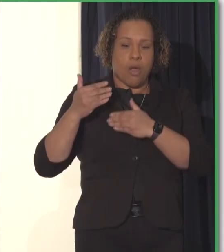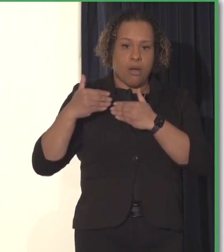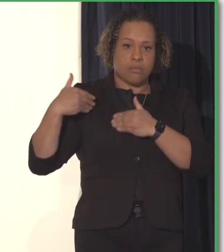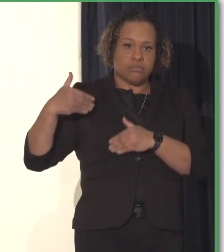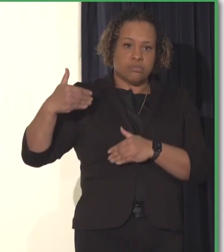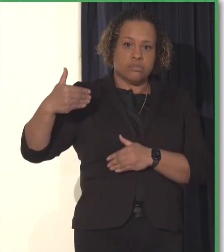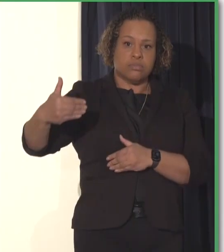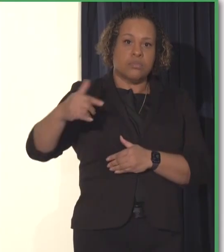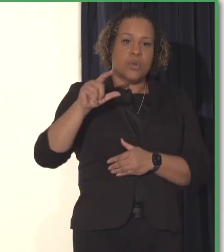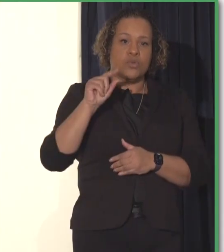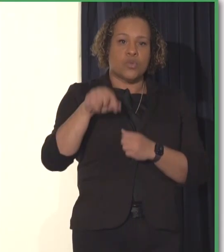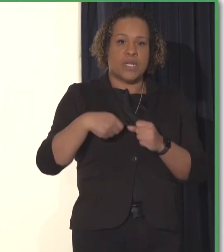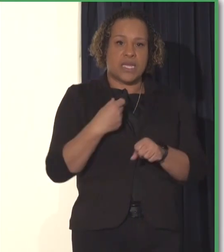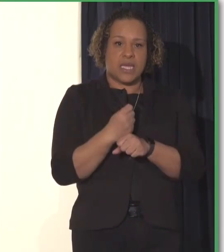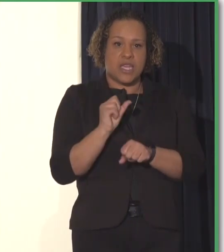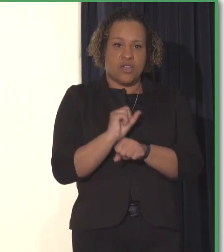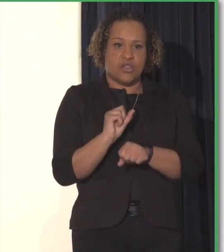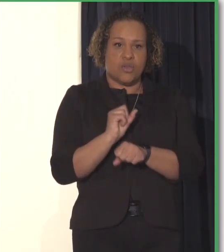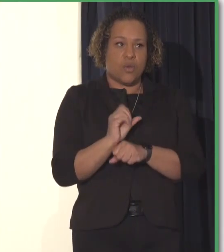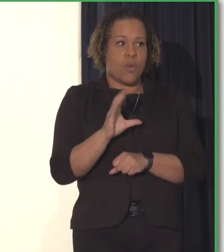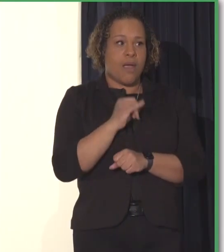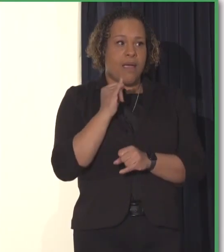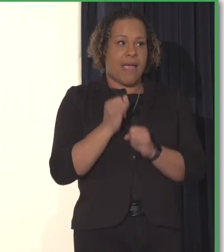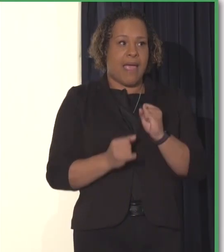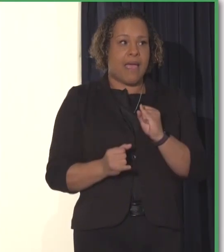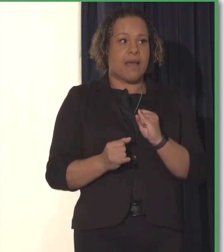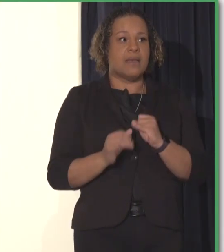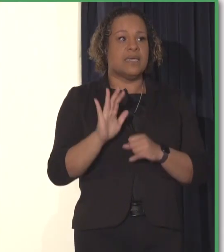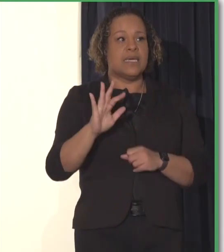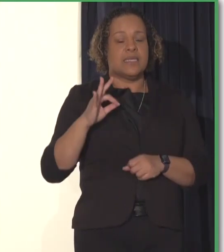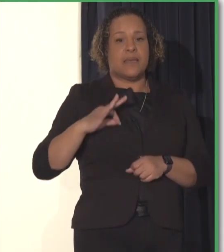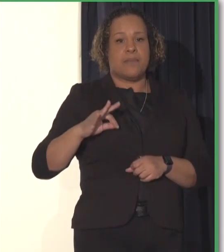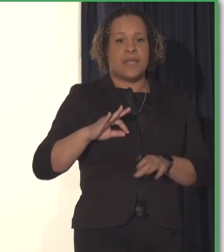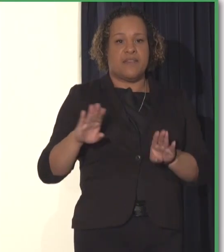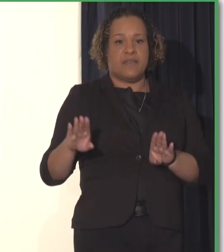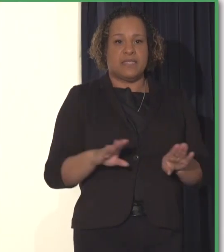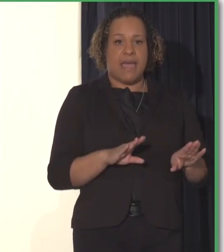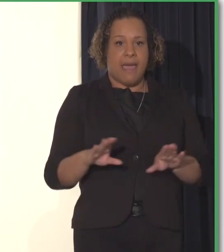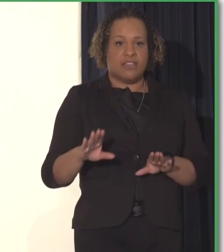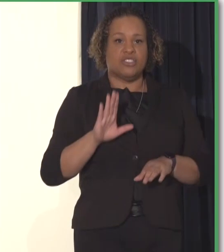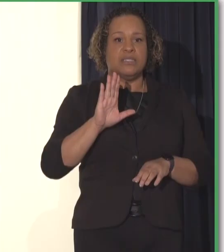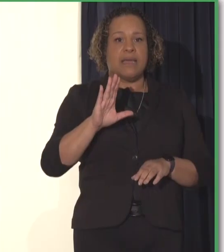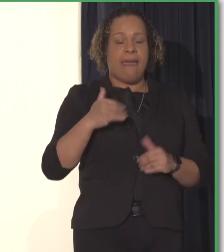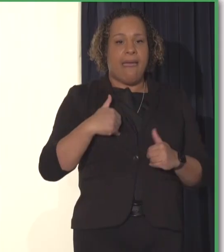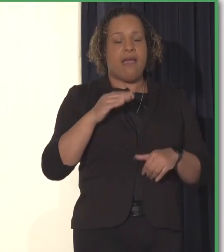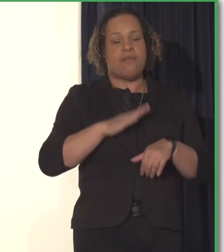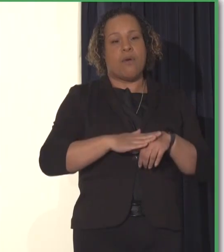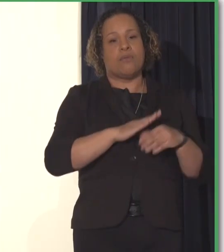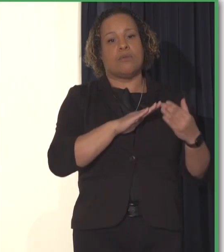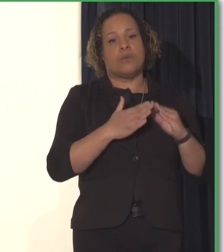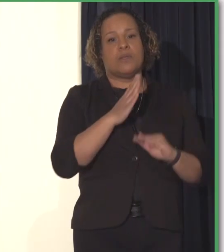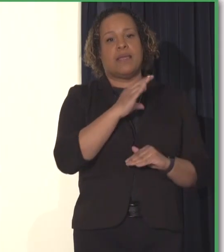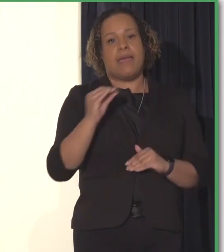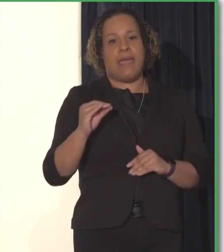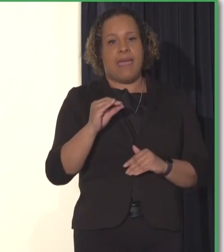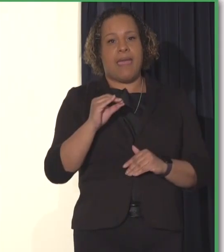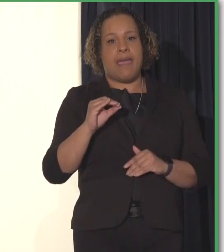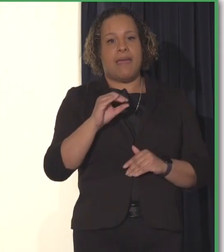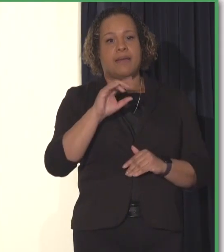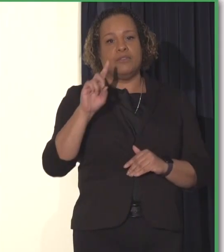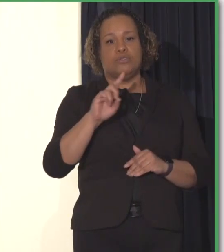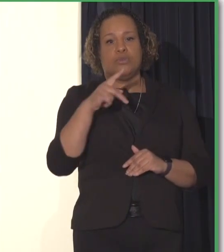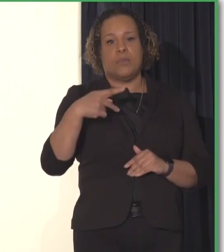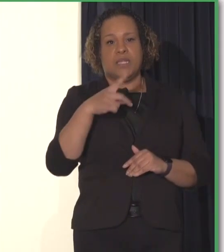Chief Stanley Knox and the lasting benefits his actions had on the community and police department. The board awards